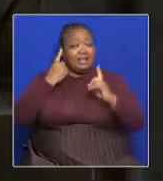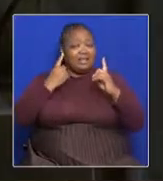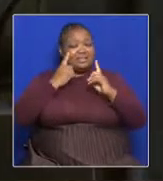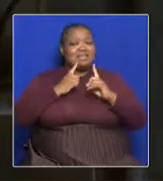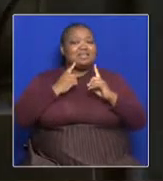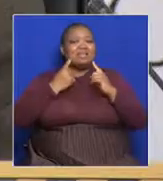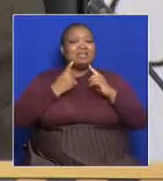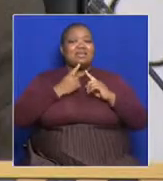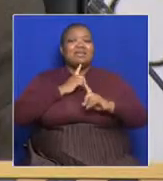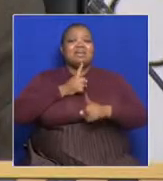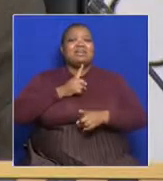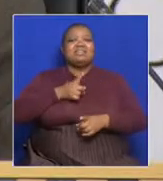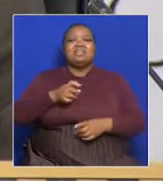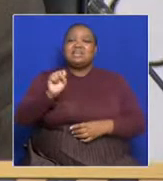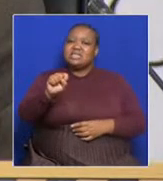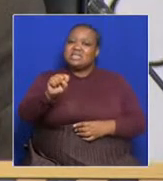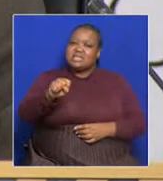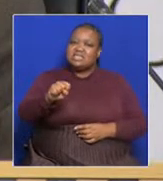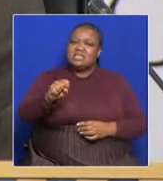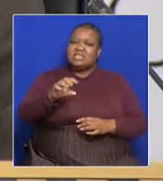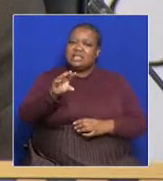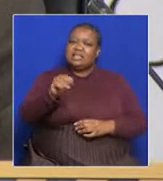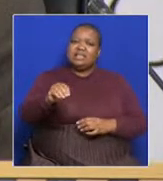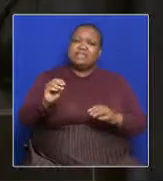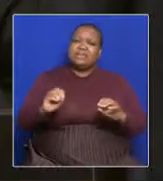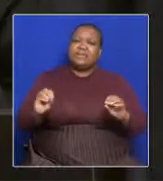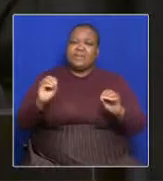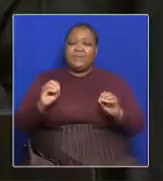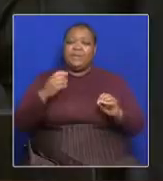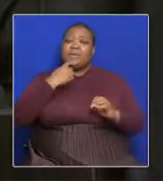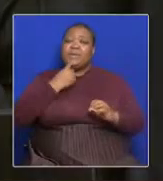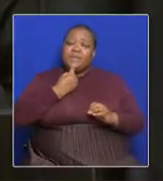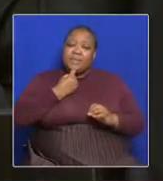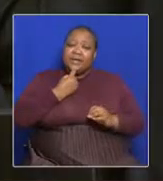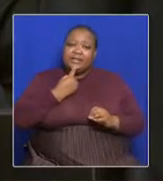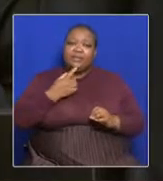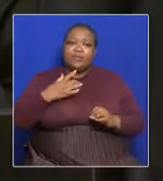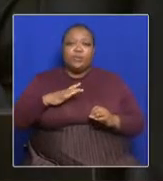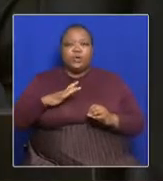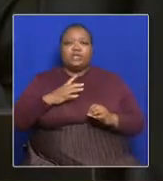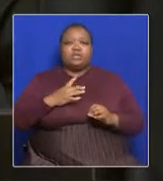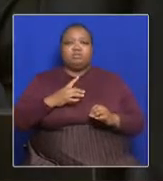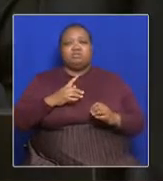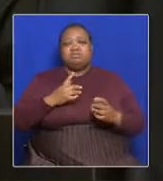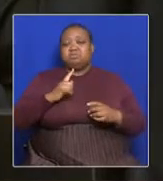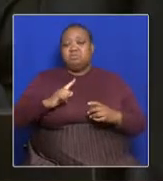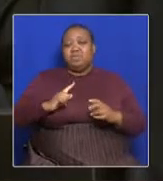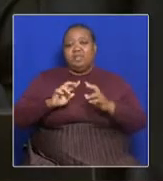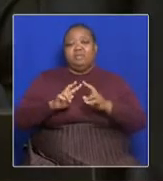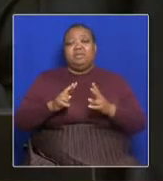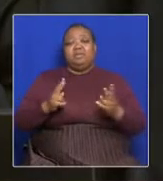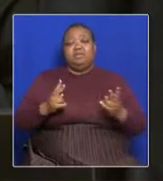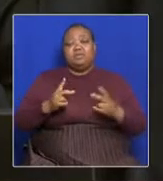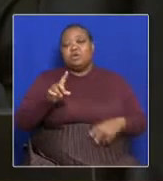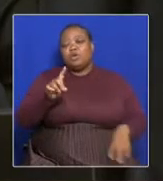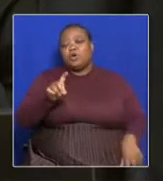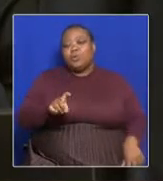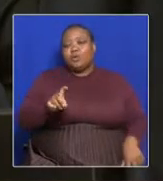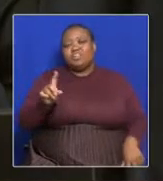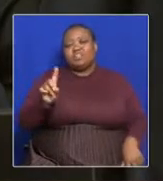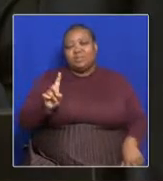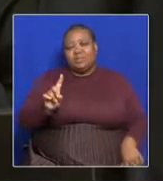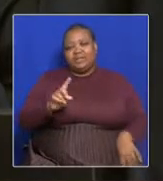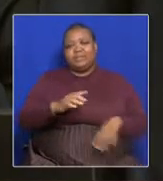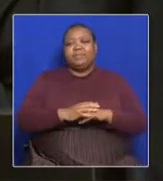yes, you did not ask, but I would like you to tell me differently. My question to you is, apart from